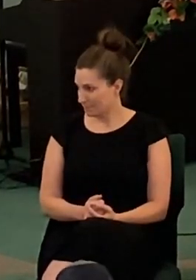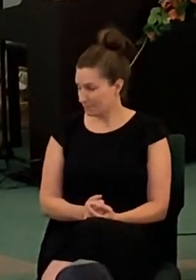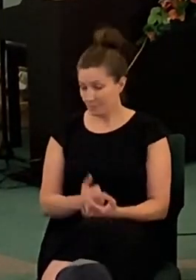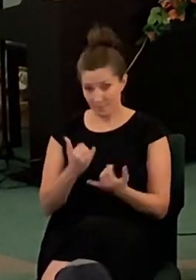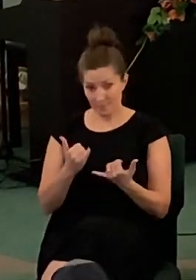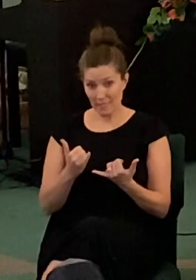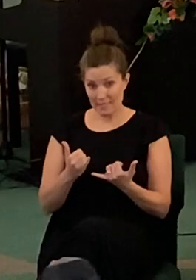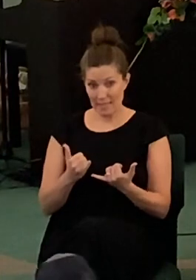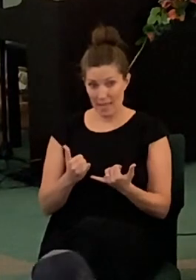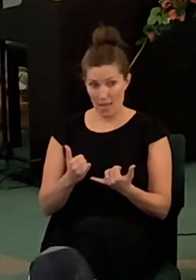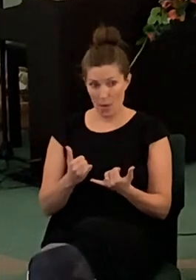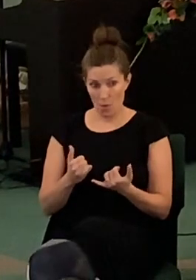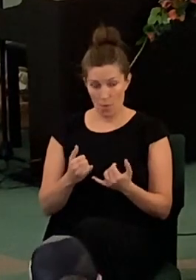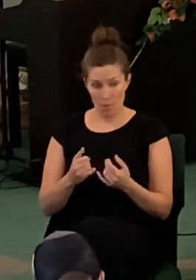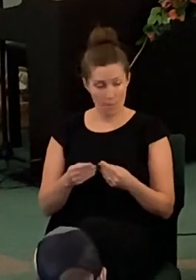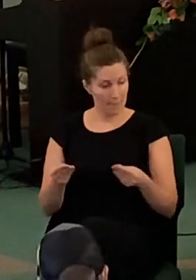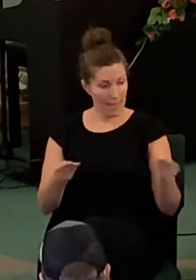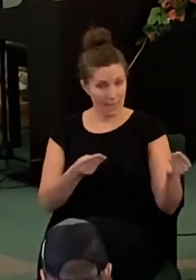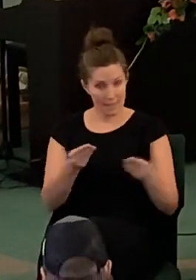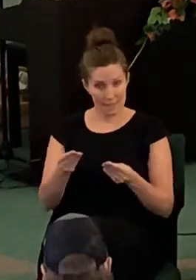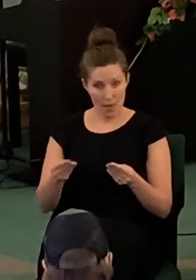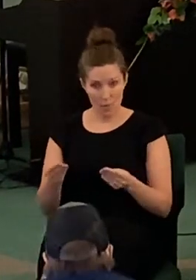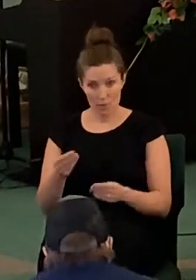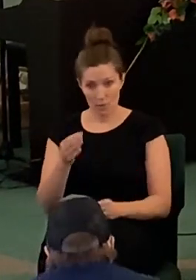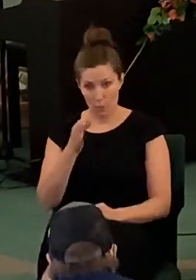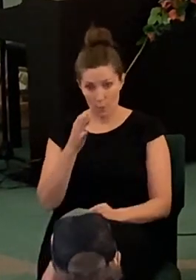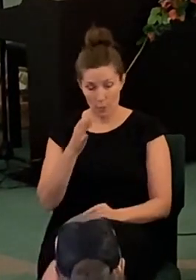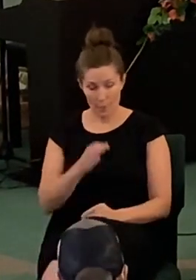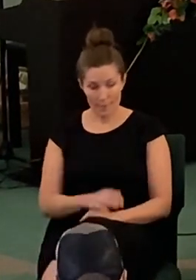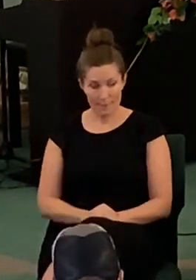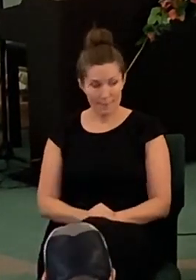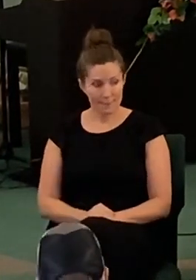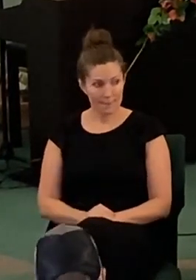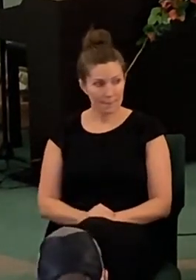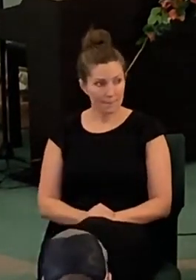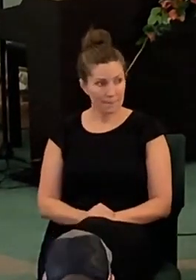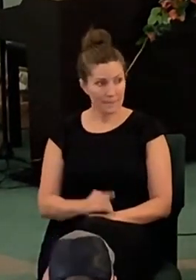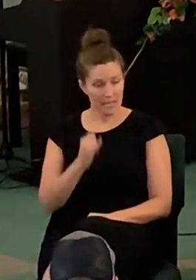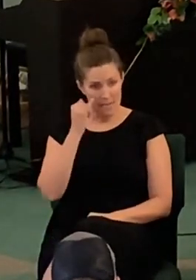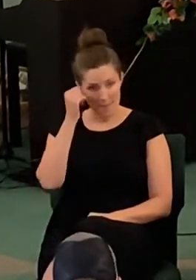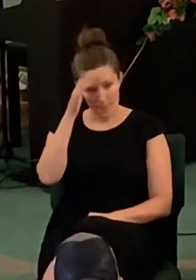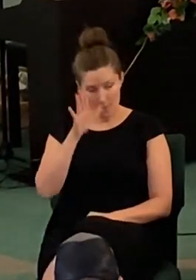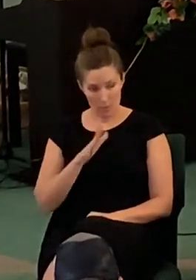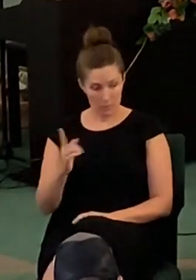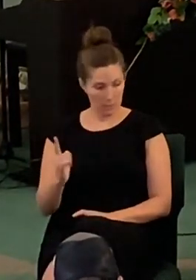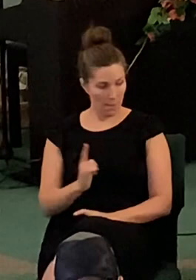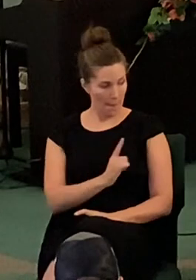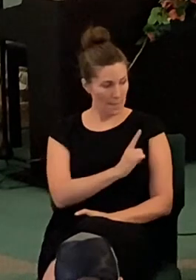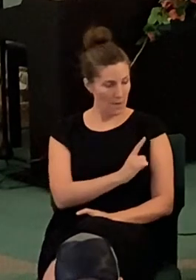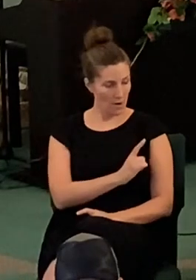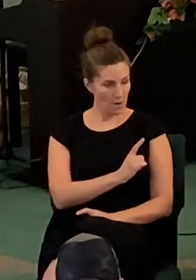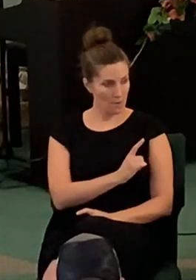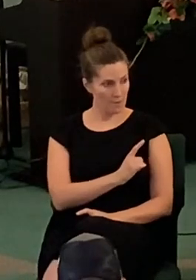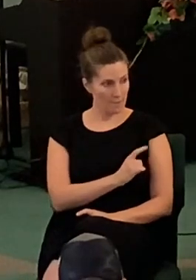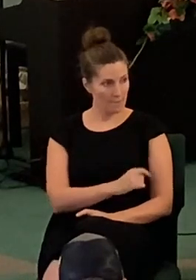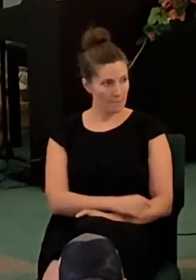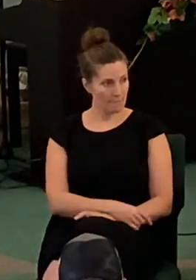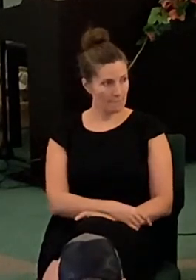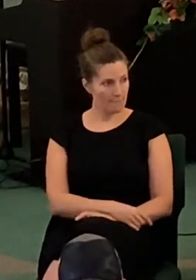So at this time, we're going to pass out the elements. If the guys want to come up here, we're going to have a